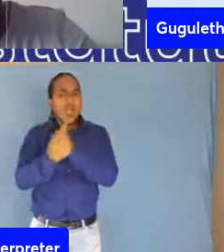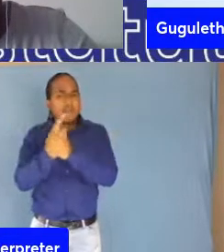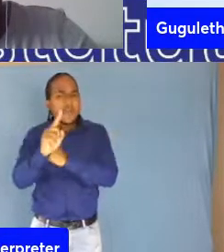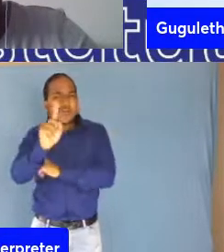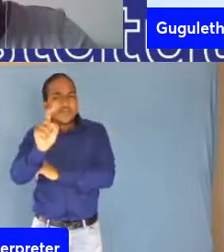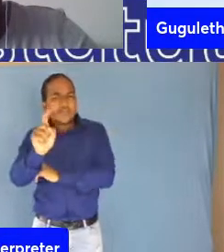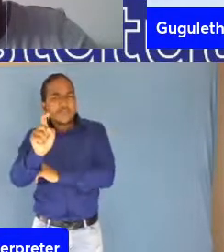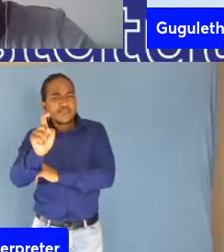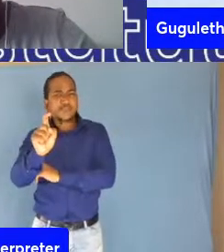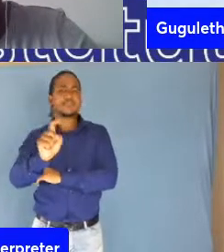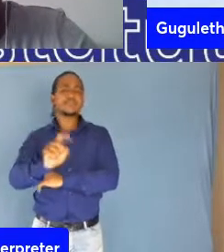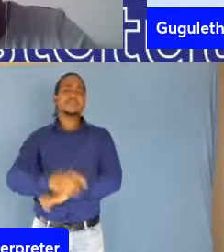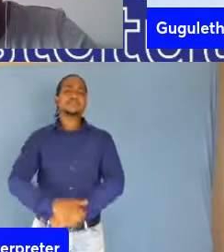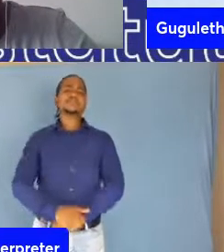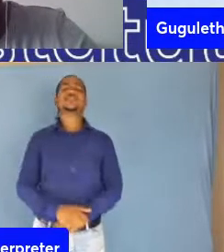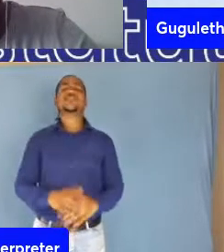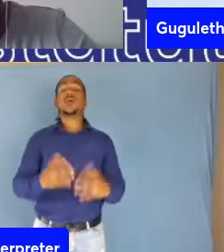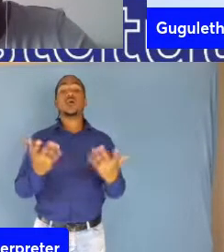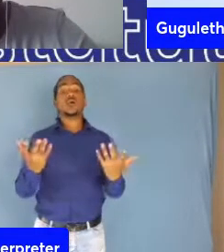Uh,